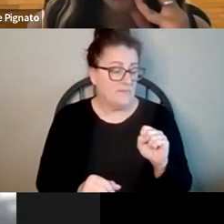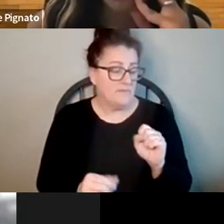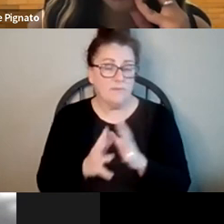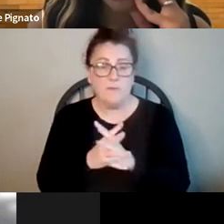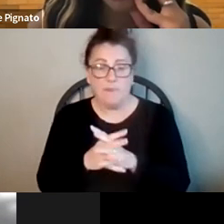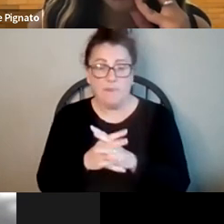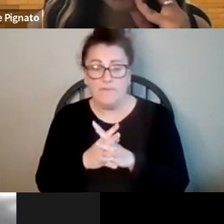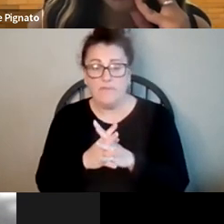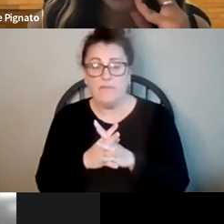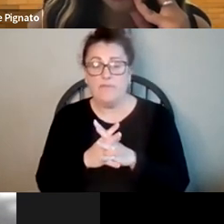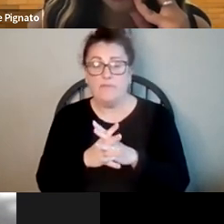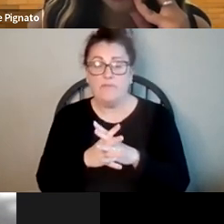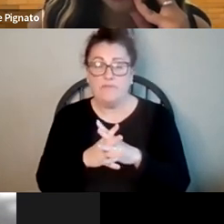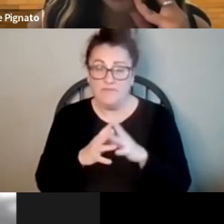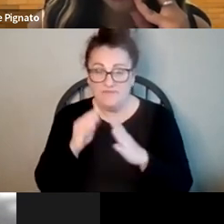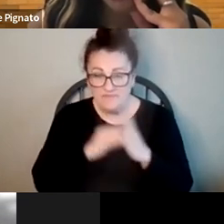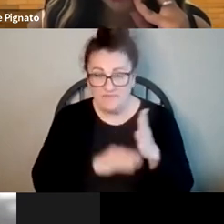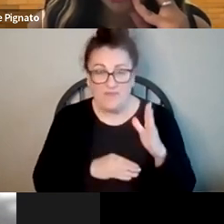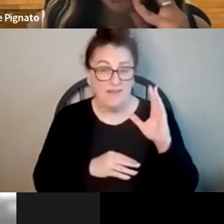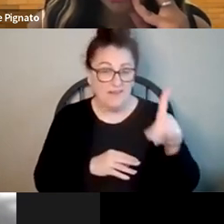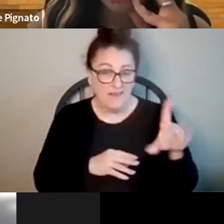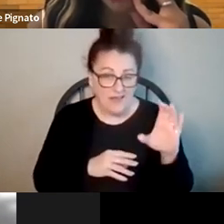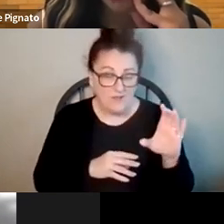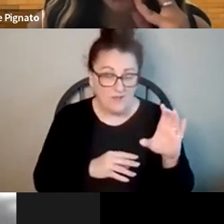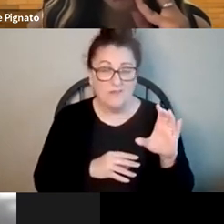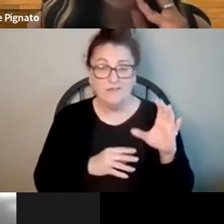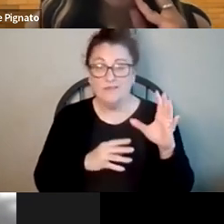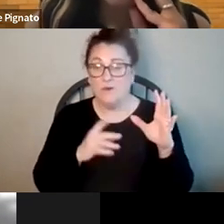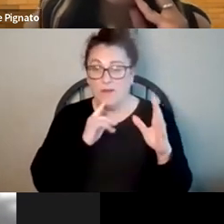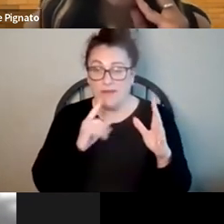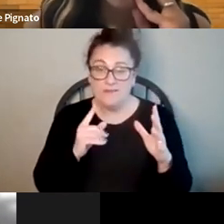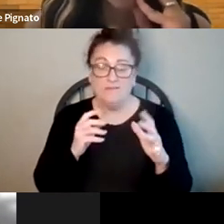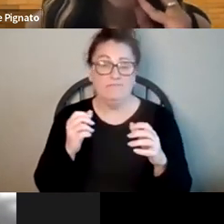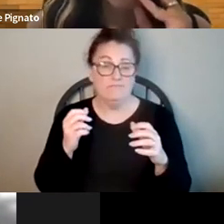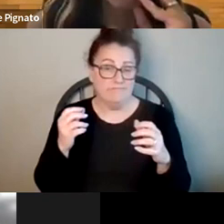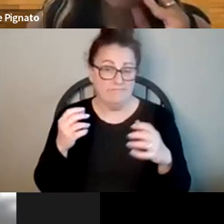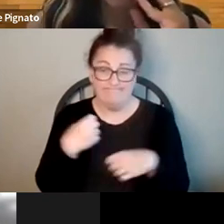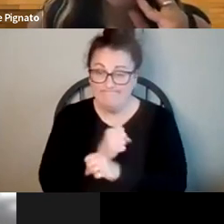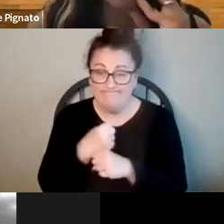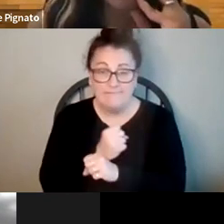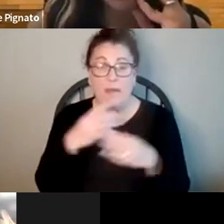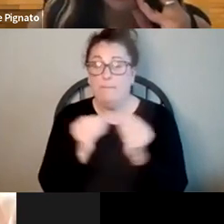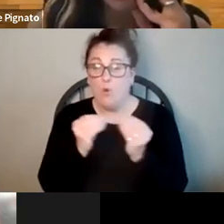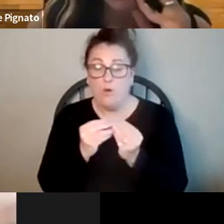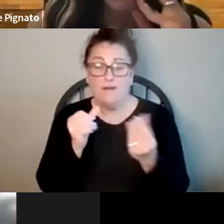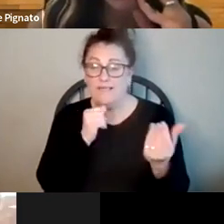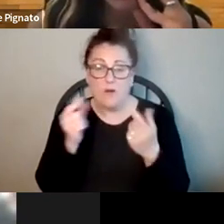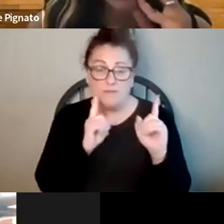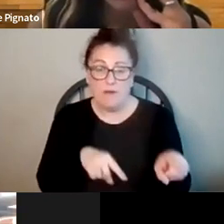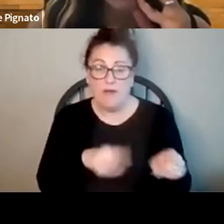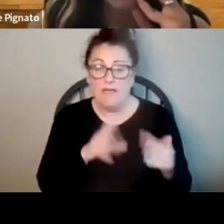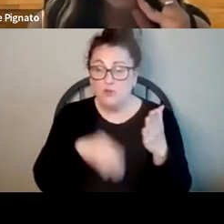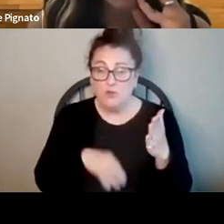only filled it out, or 100, you know, then it's like, well, let's see if we can galvanize even more so, because we're not getting responses. Oh, the students